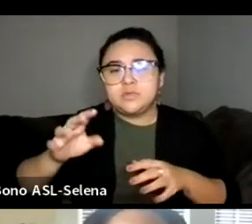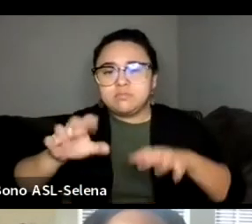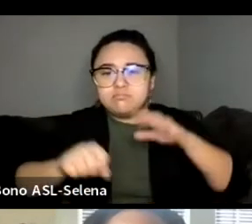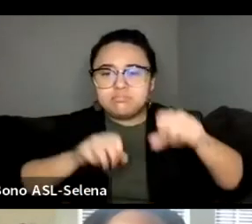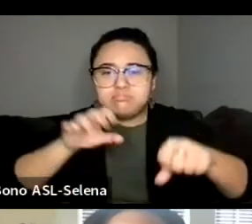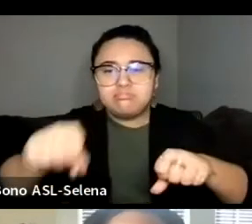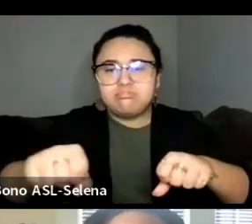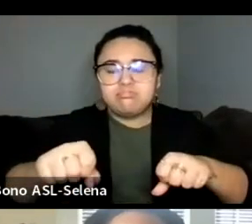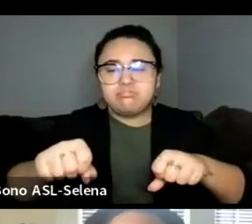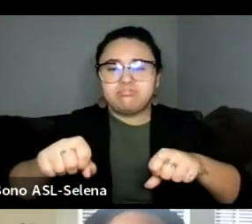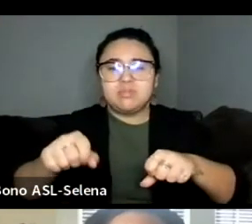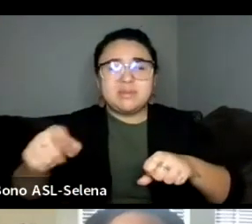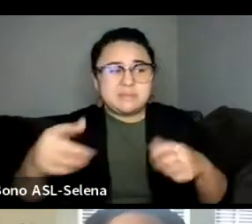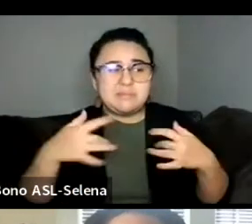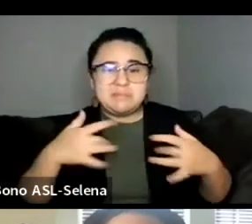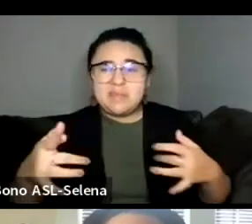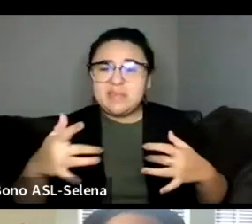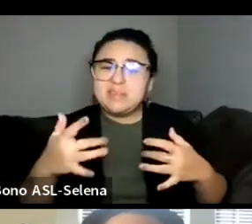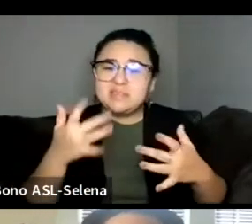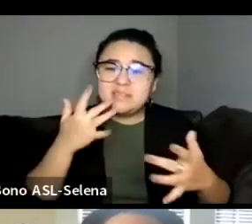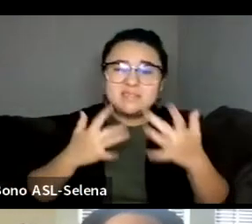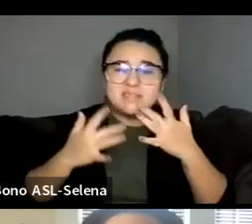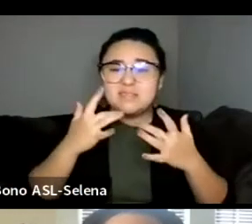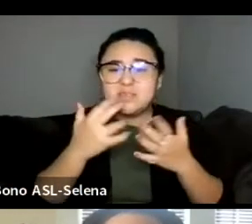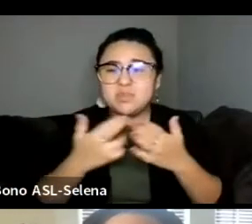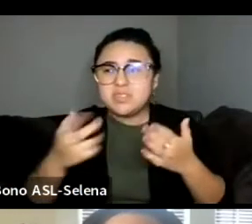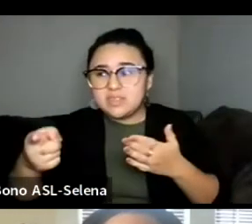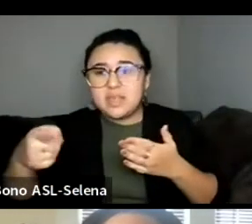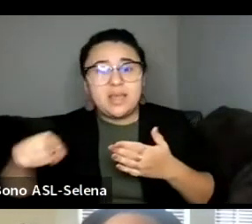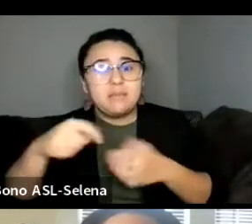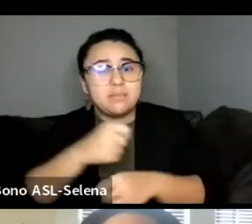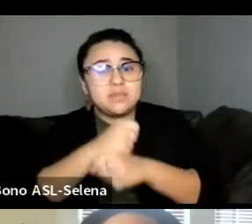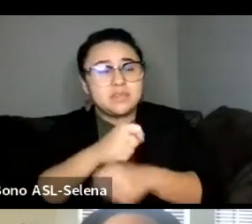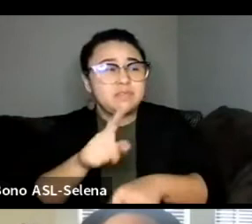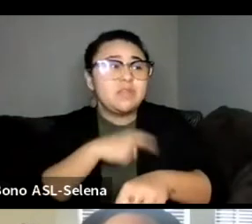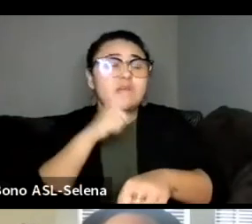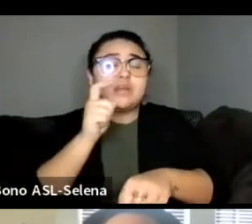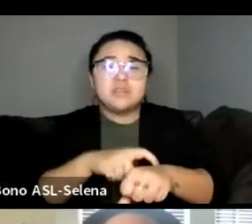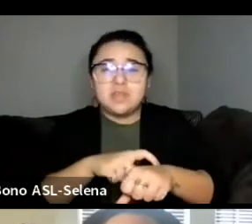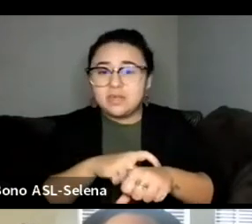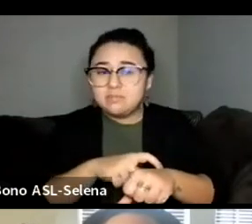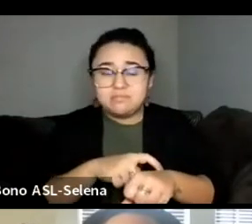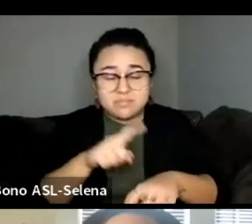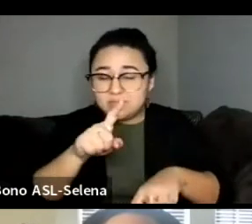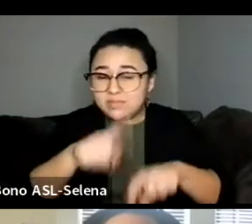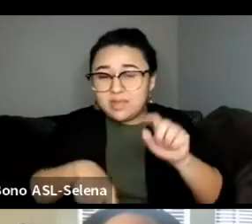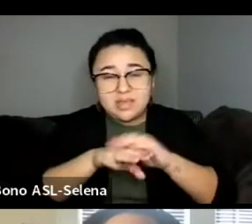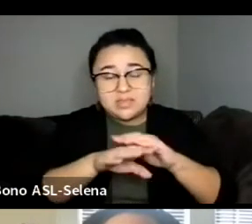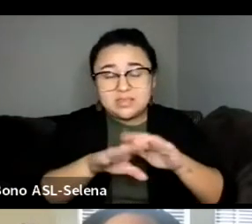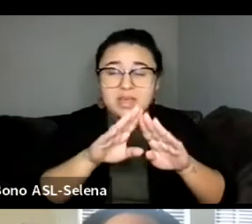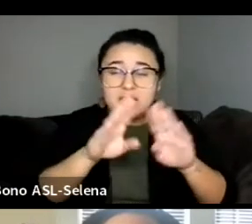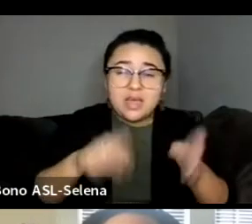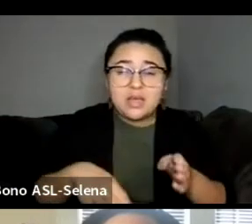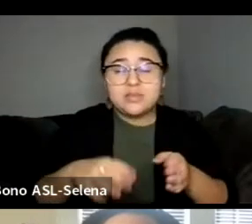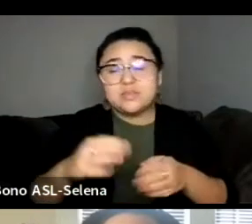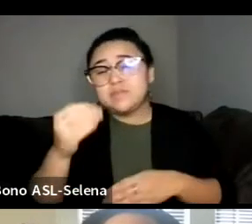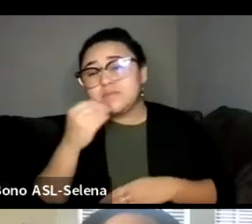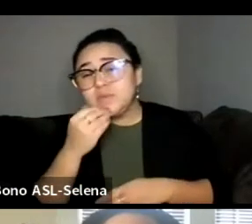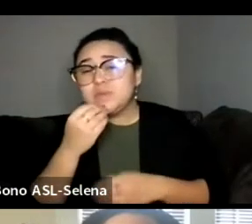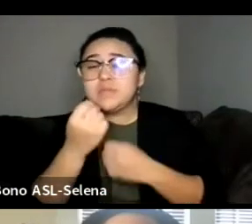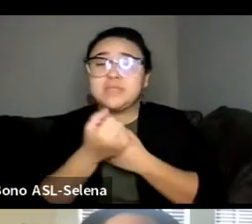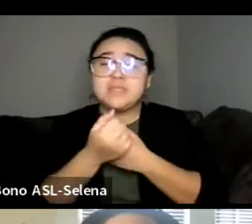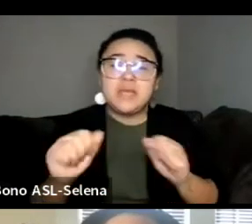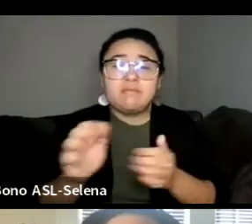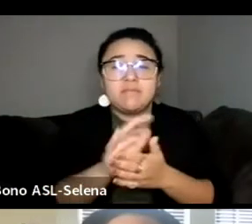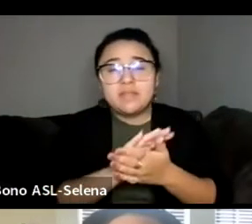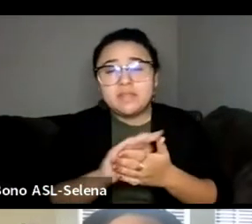starved of the very resources they protected for so long, including access to housing, sustainable food practices, safety, clean water, and the land